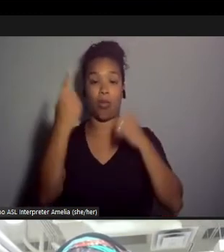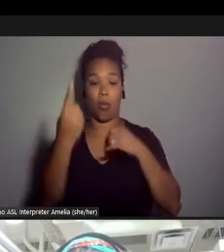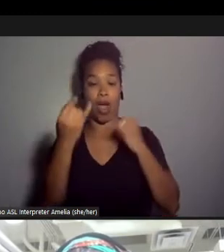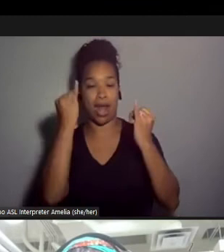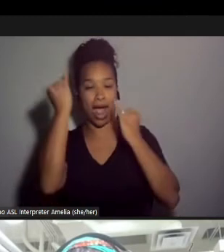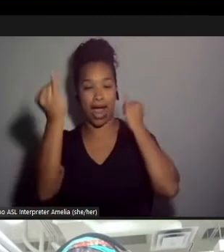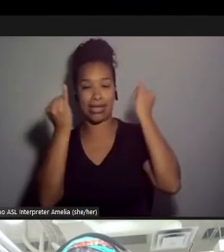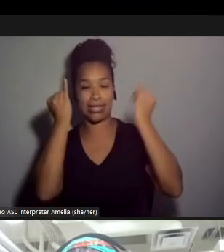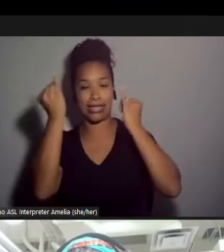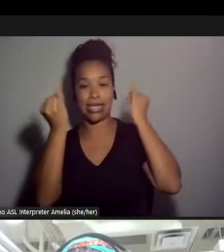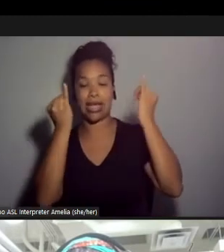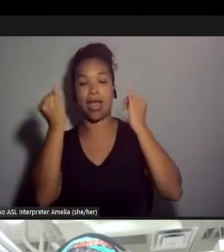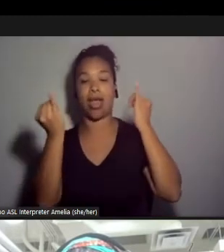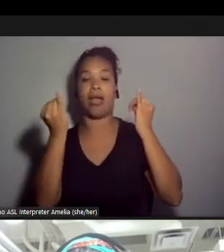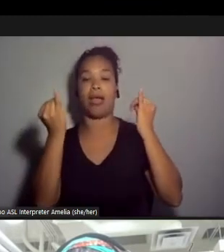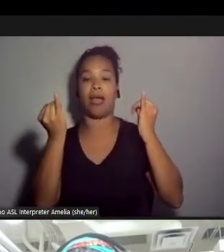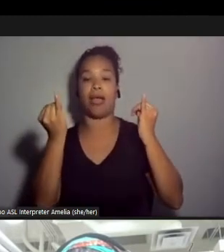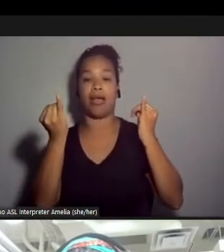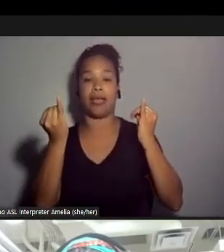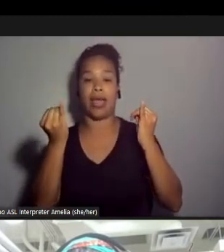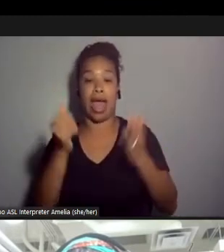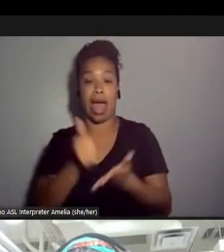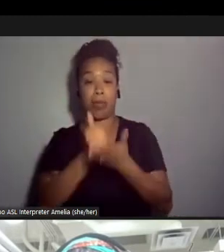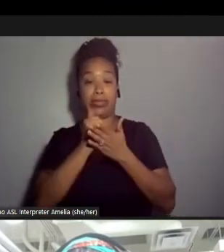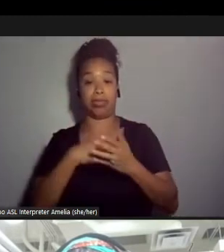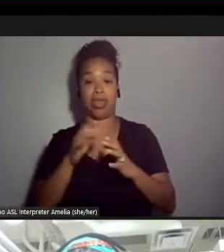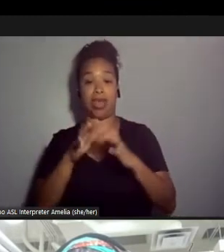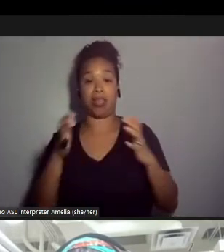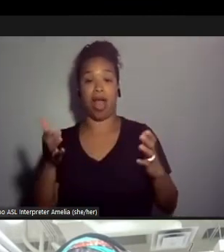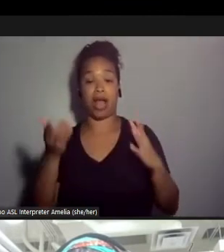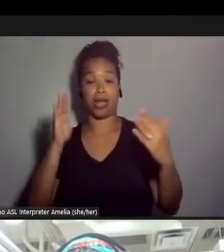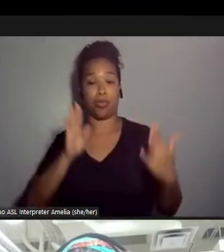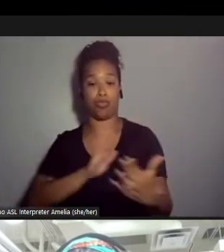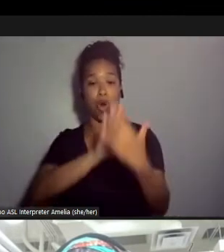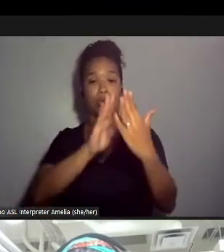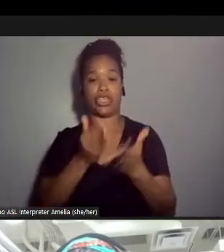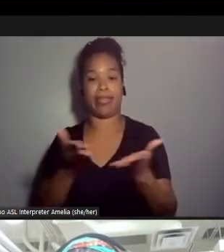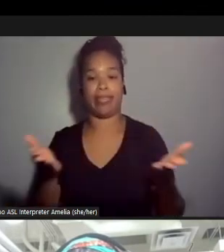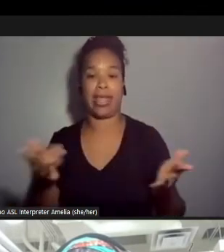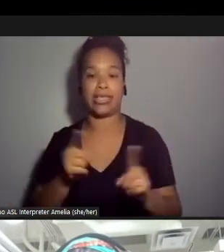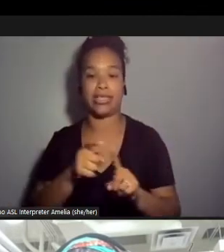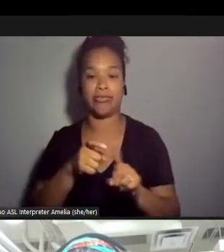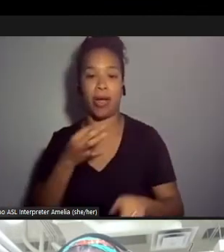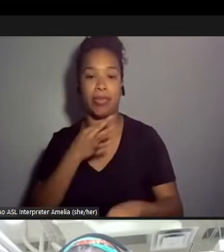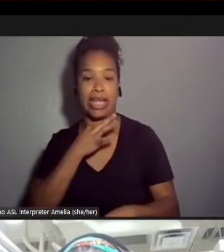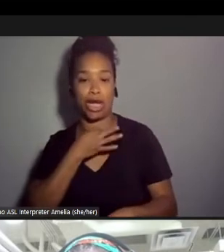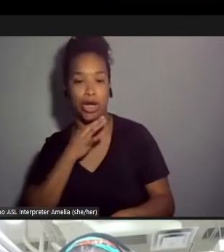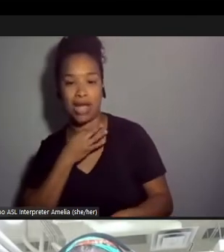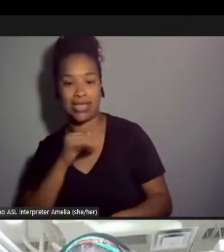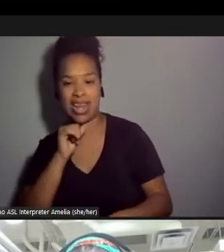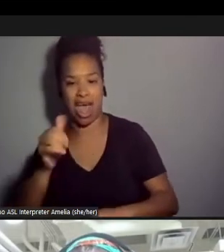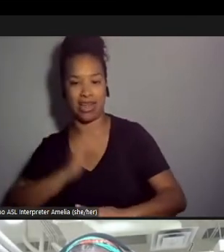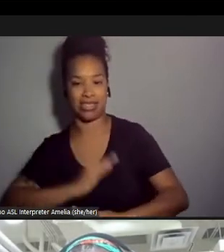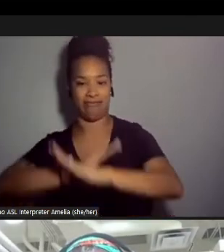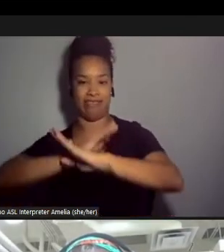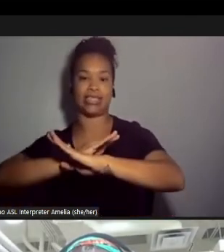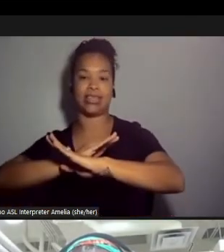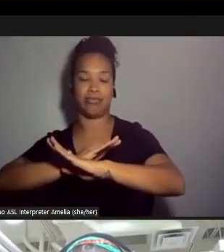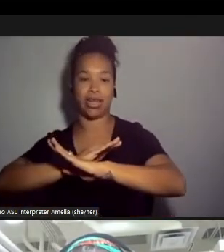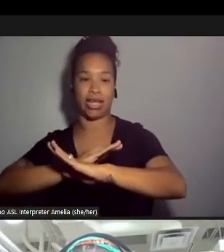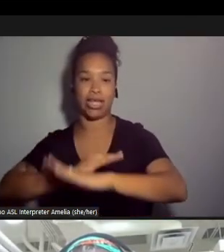and approach things from a place of curiosity instead of from a place of defensiveness, and keep bringing